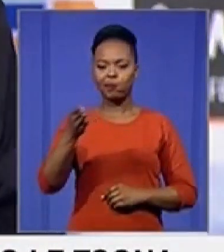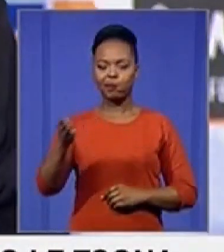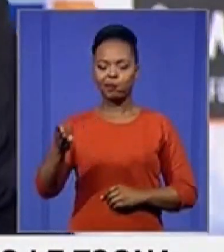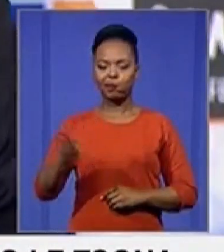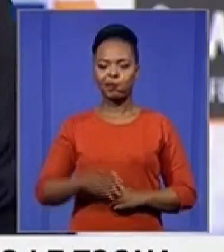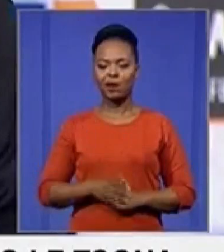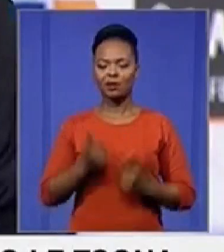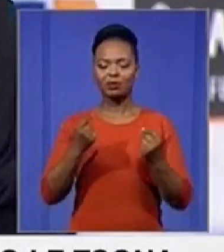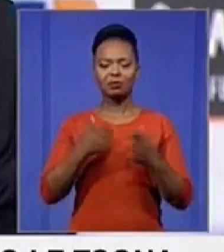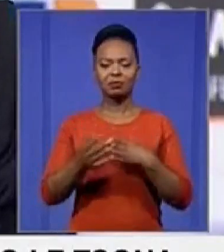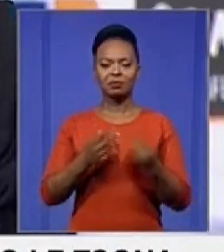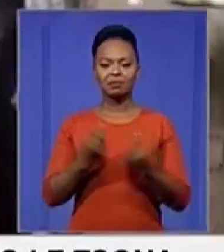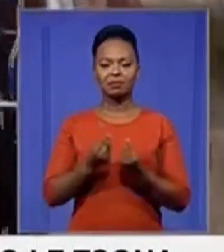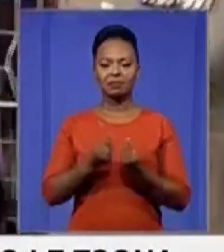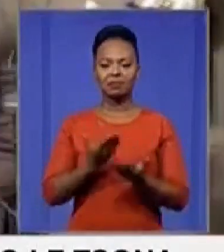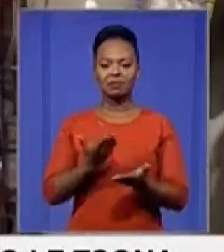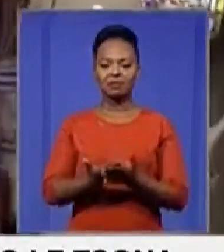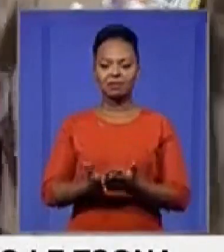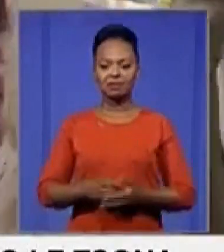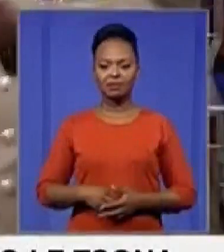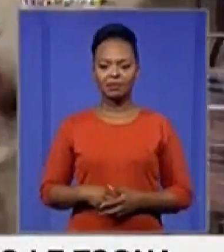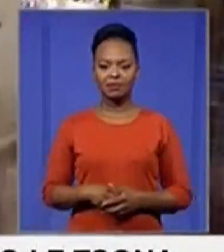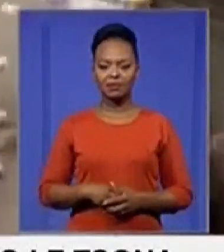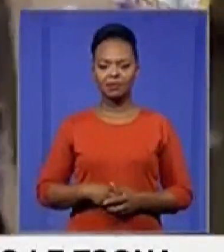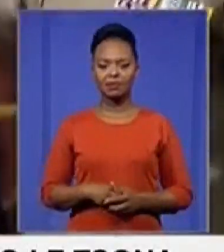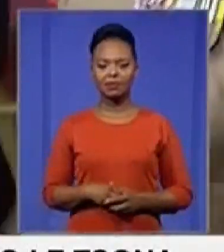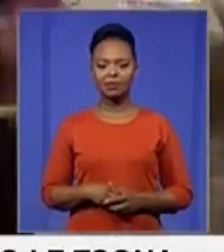ba e ratang.